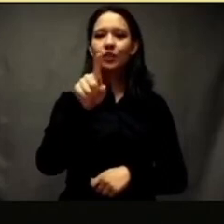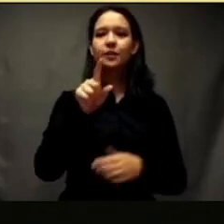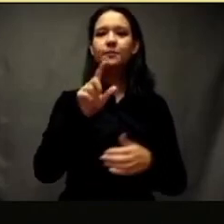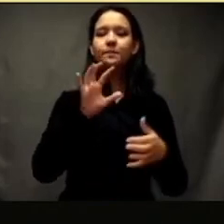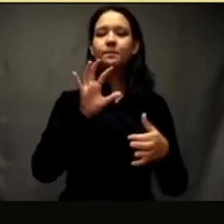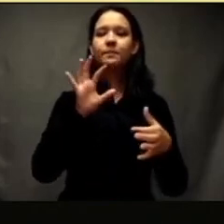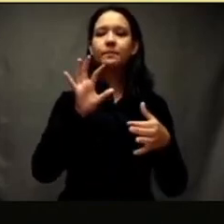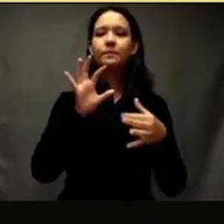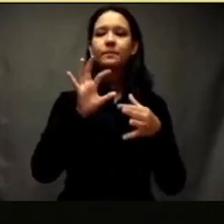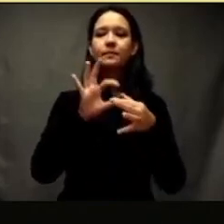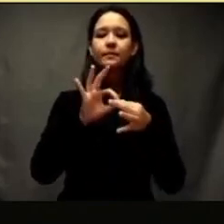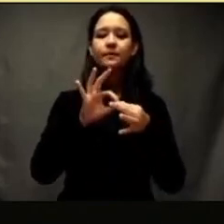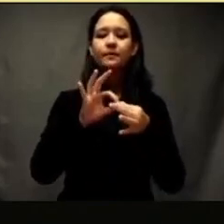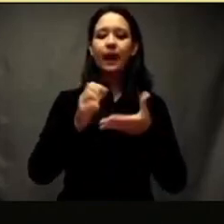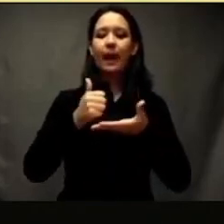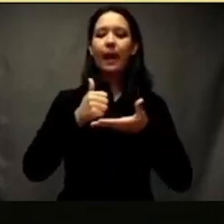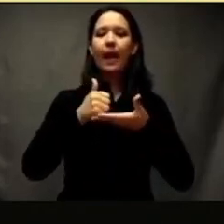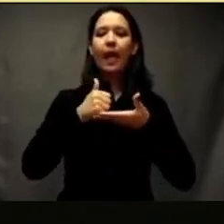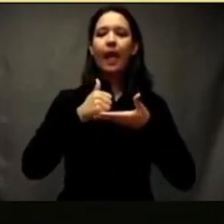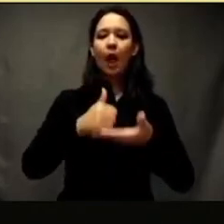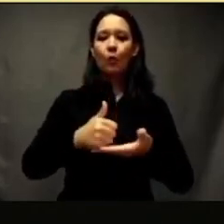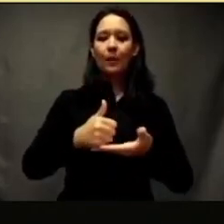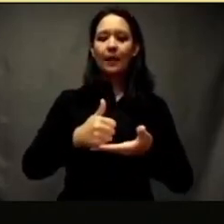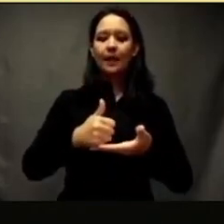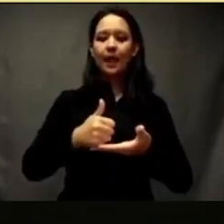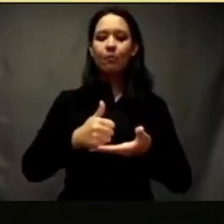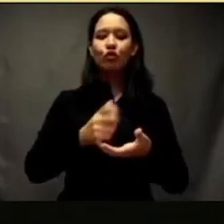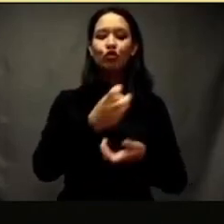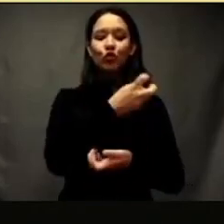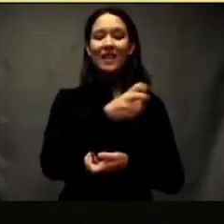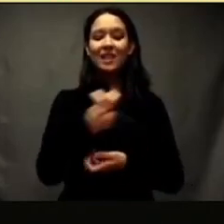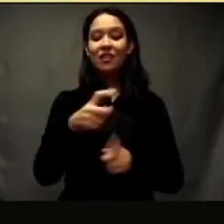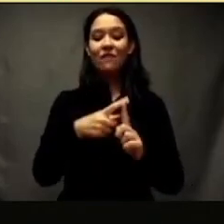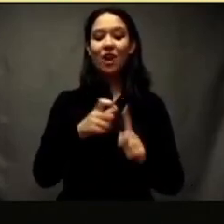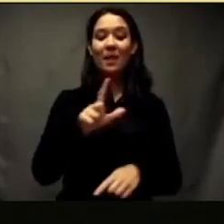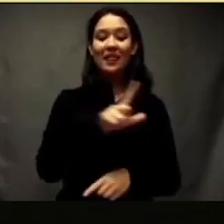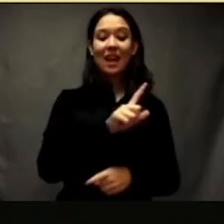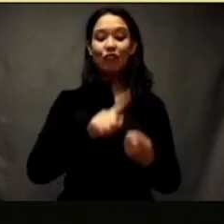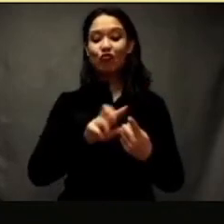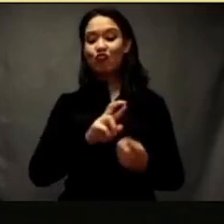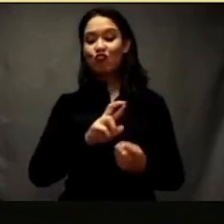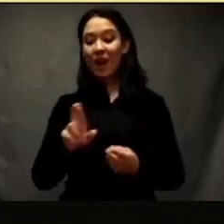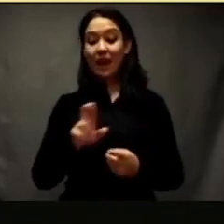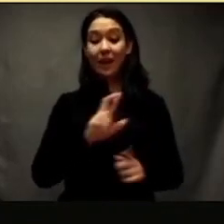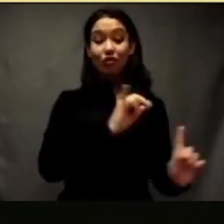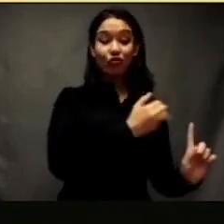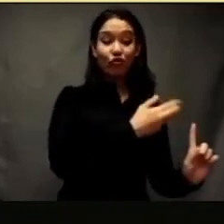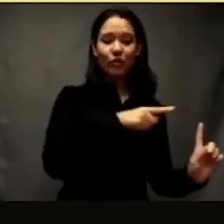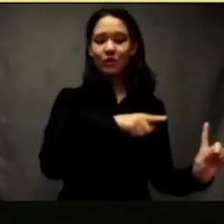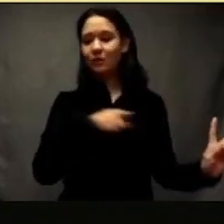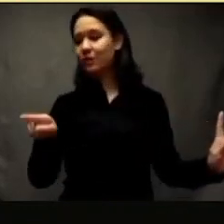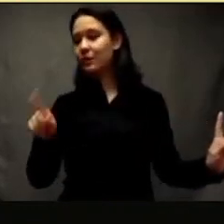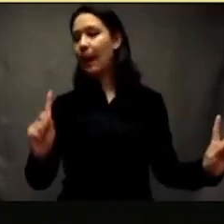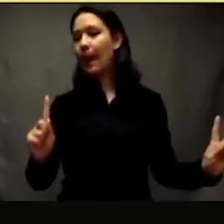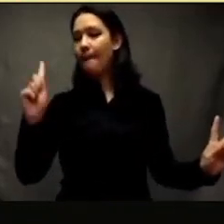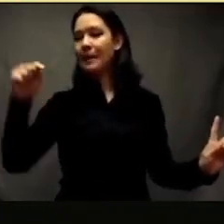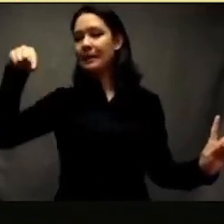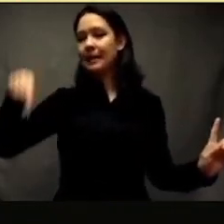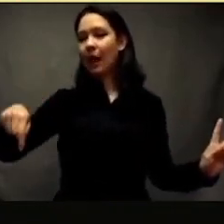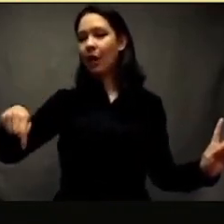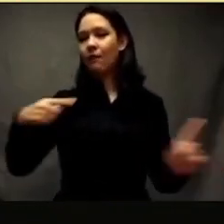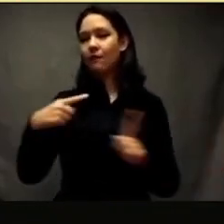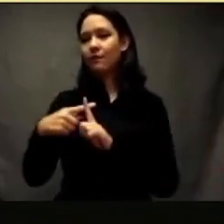about helping students transition from the left to right of ScratchJr and the up to down of